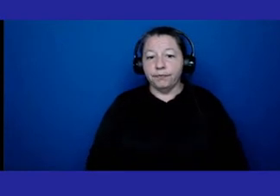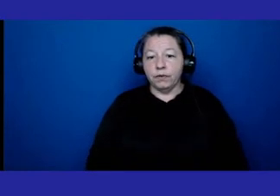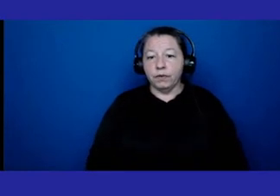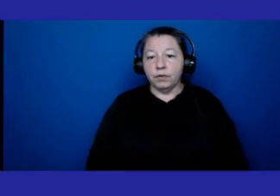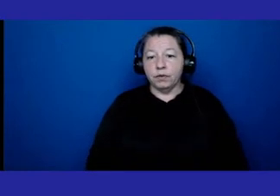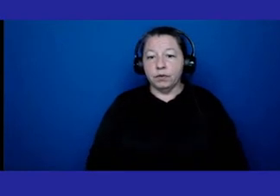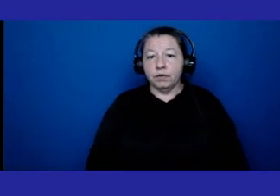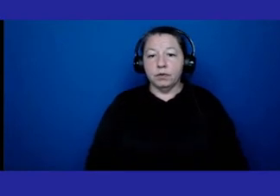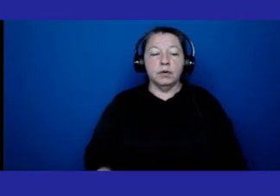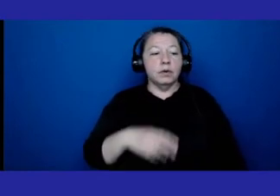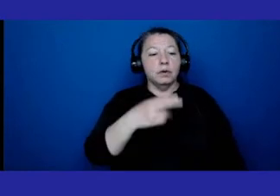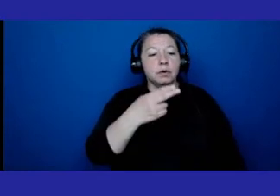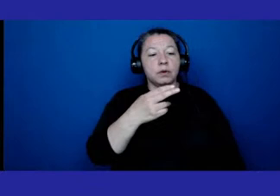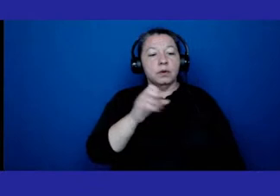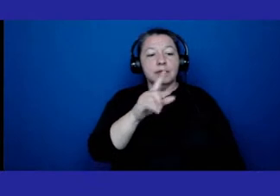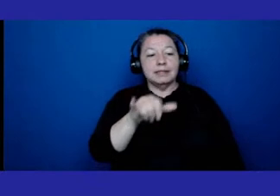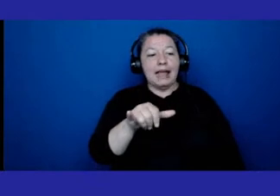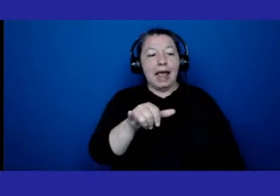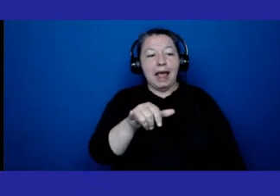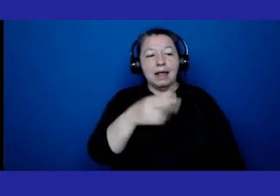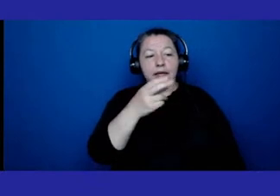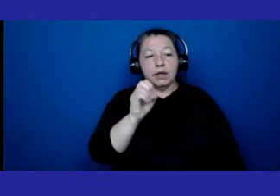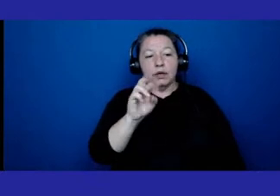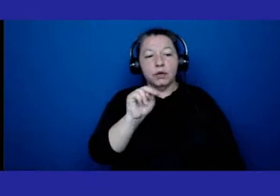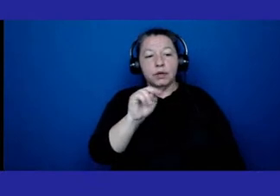the discretionary spending